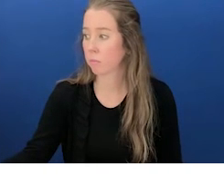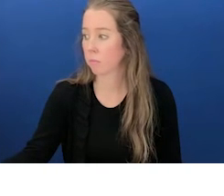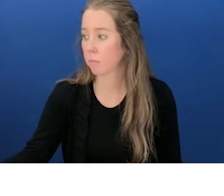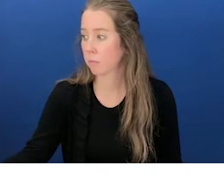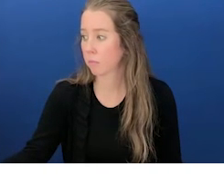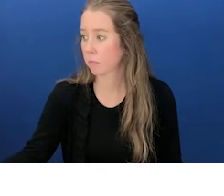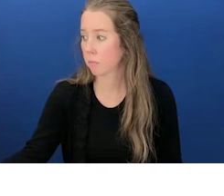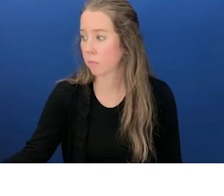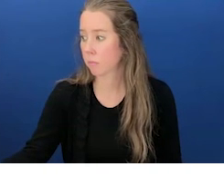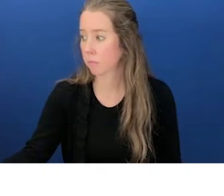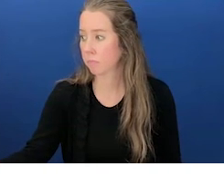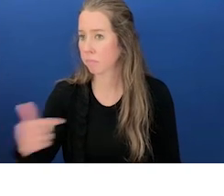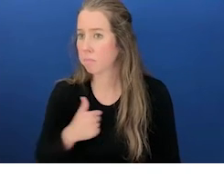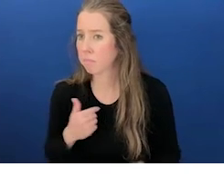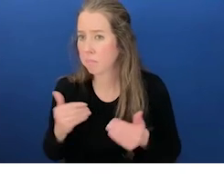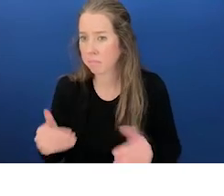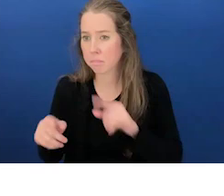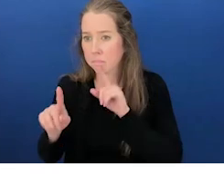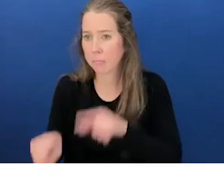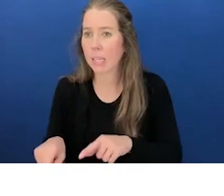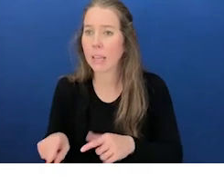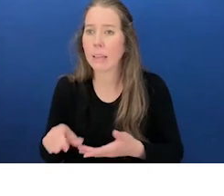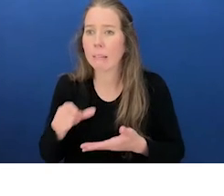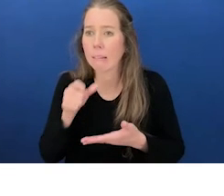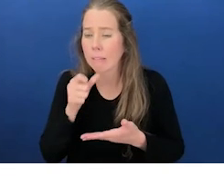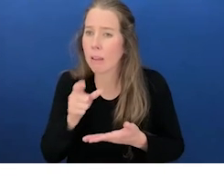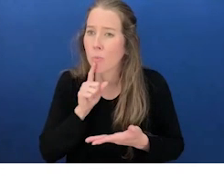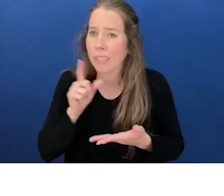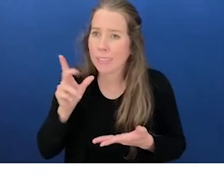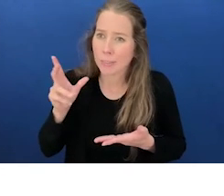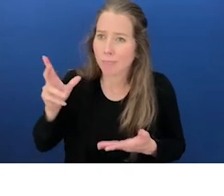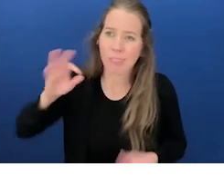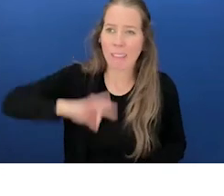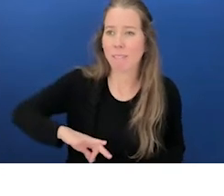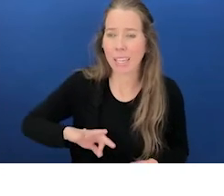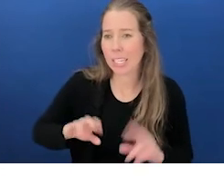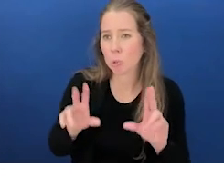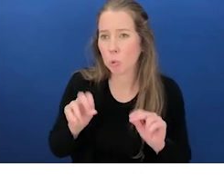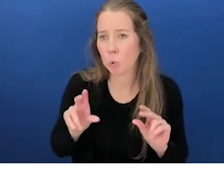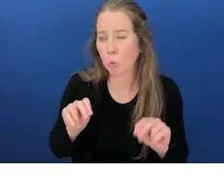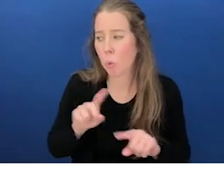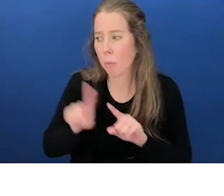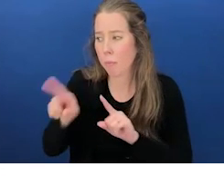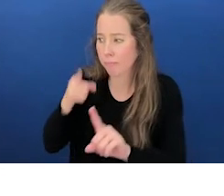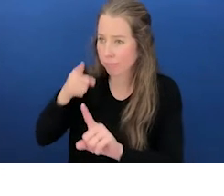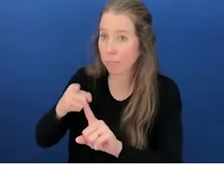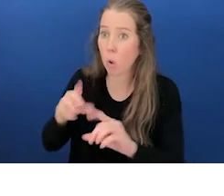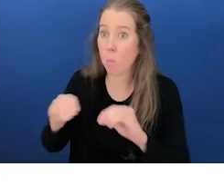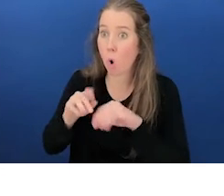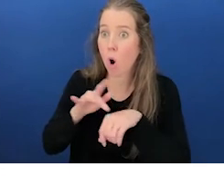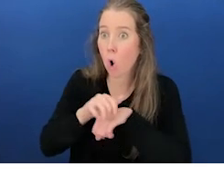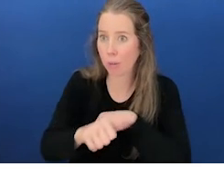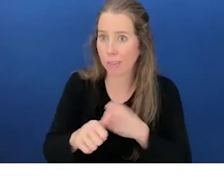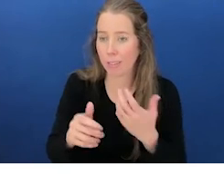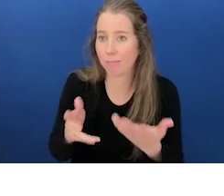I'll try to answer that question. It's not necessarily that it's an advantage, but the ideal is to get to them early, hence early alert.